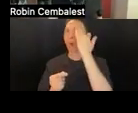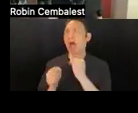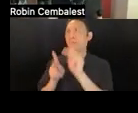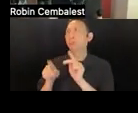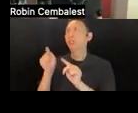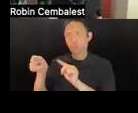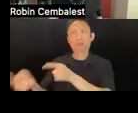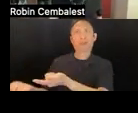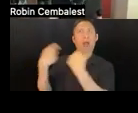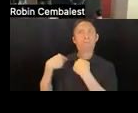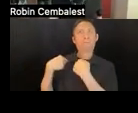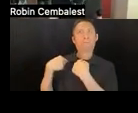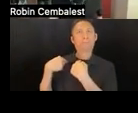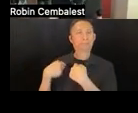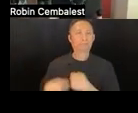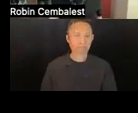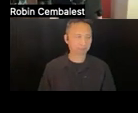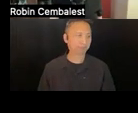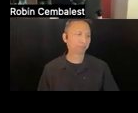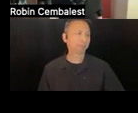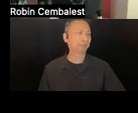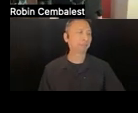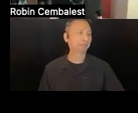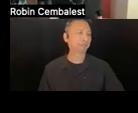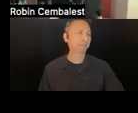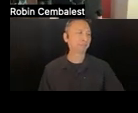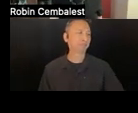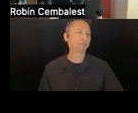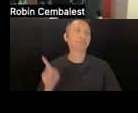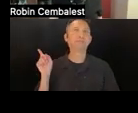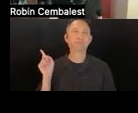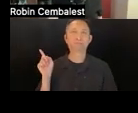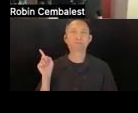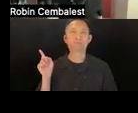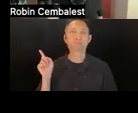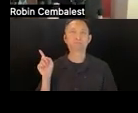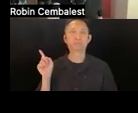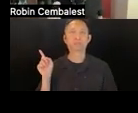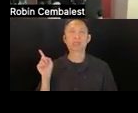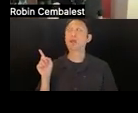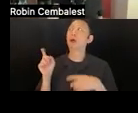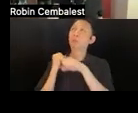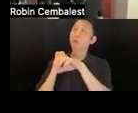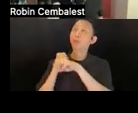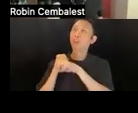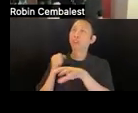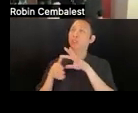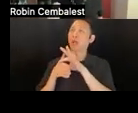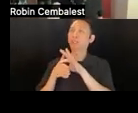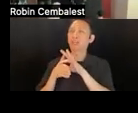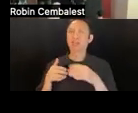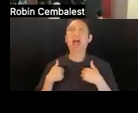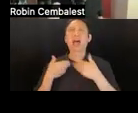So when I talk about promotional content, I like to break it down into two categories: